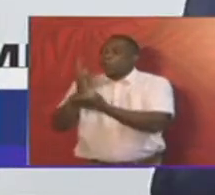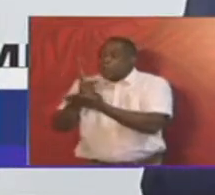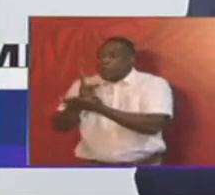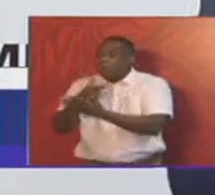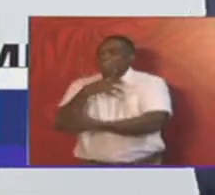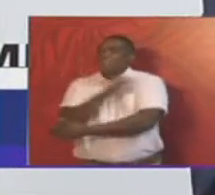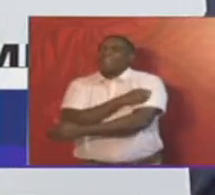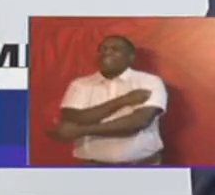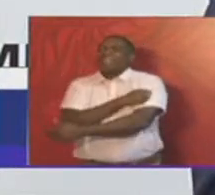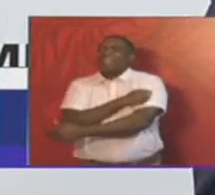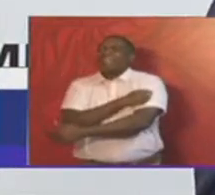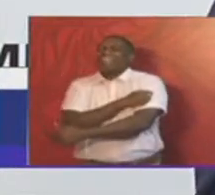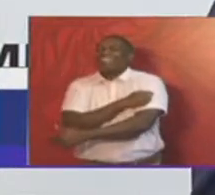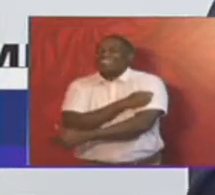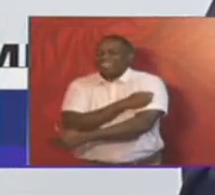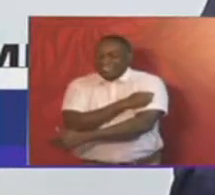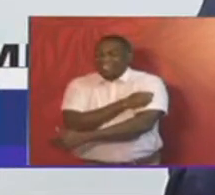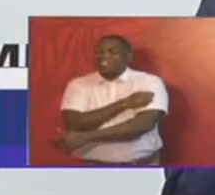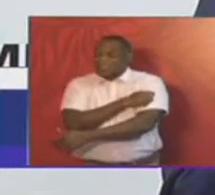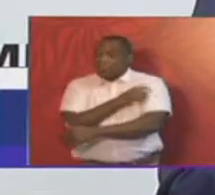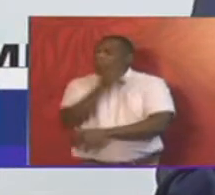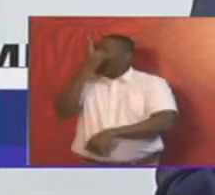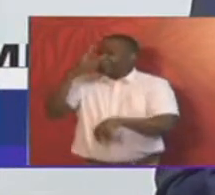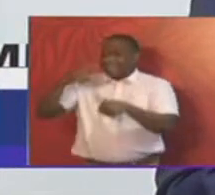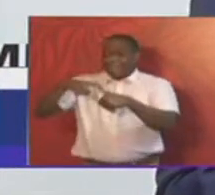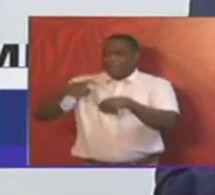fear of needles is cut in half, right?